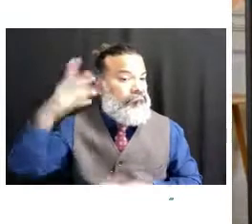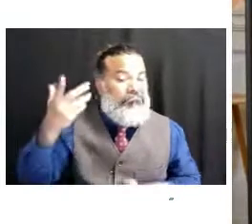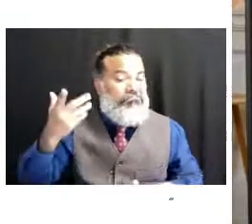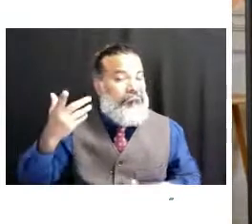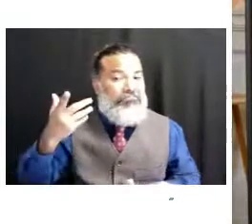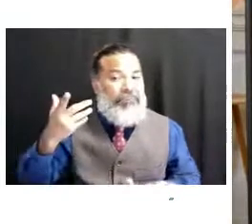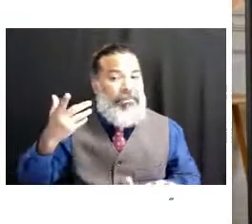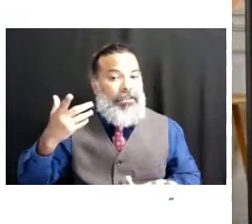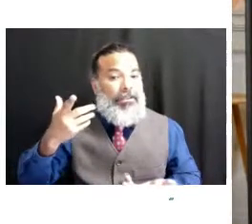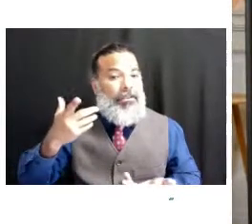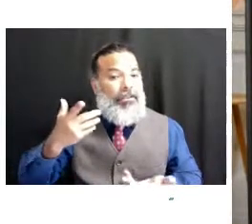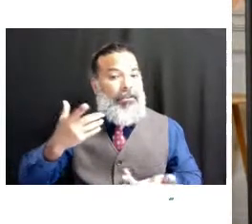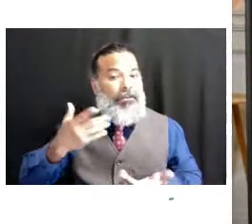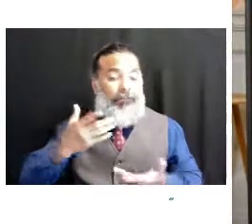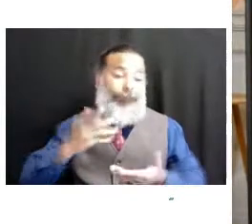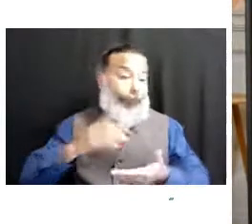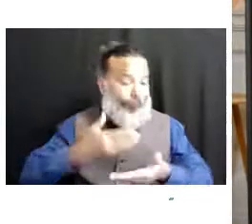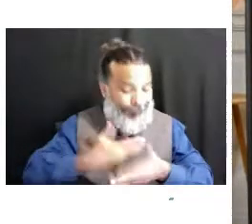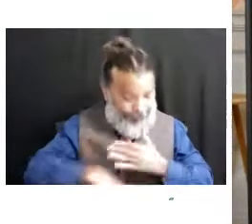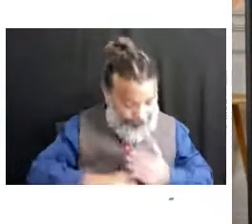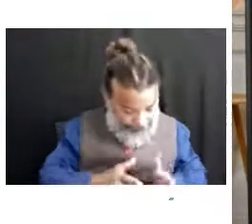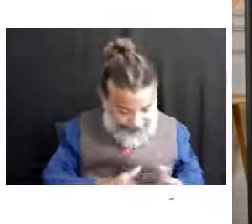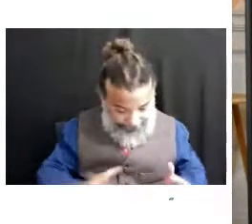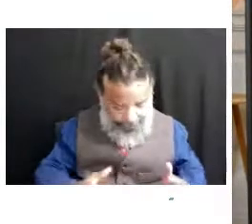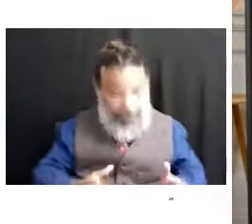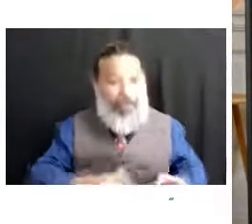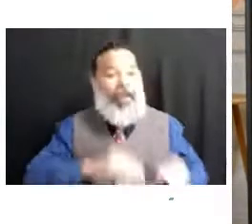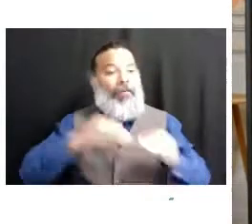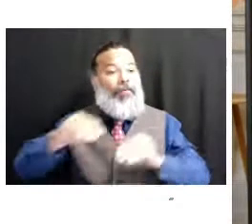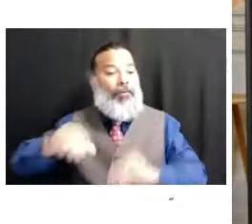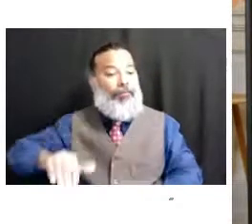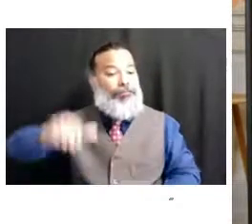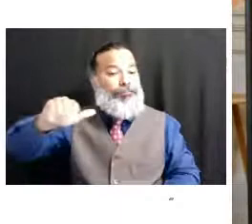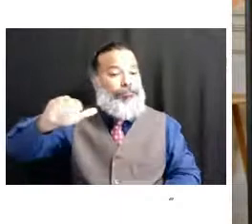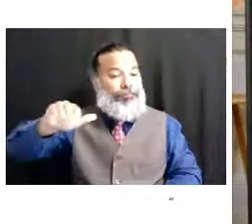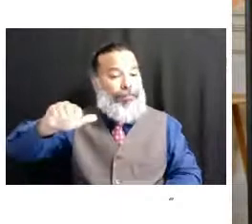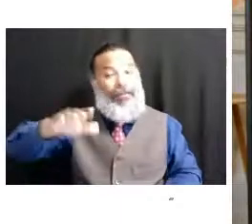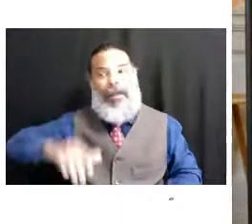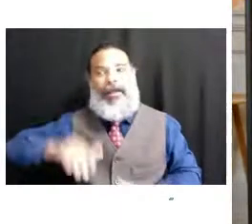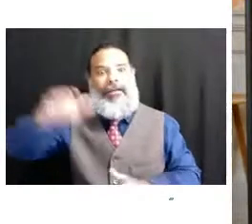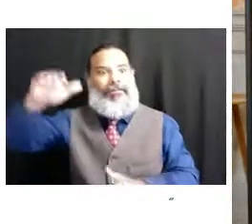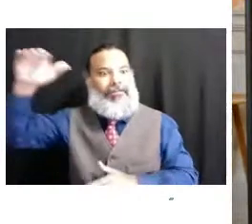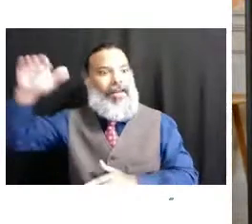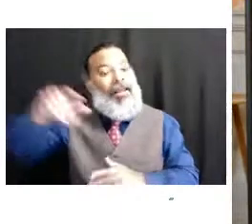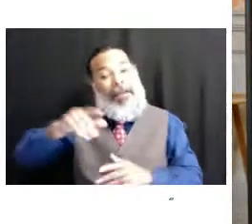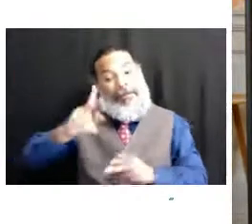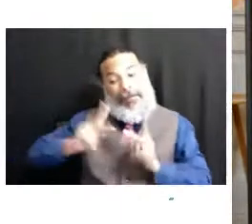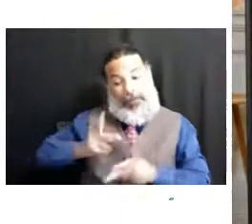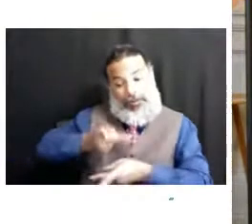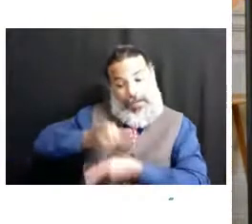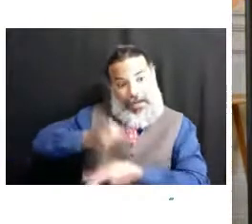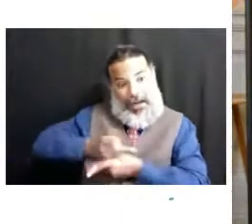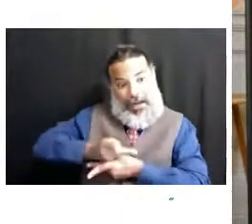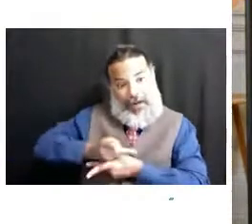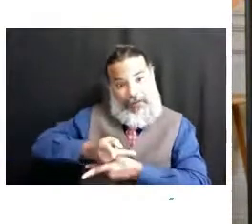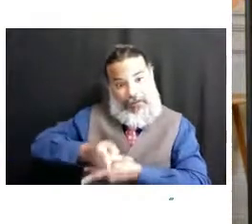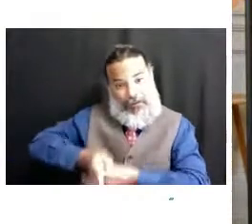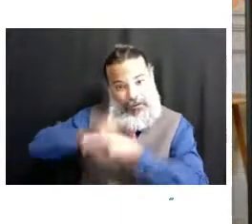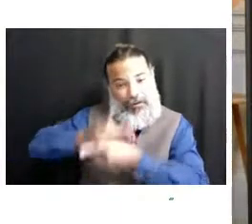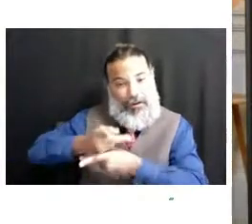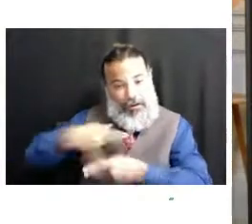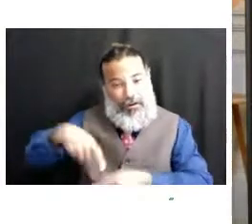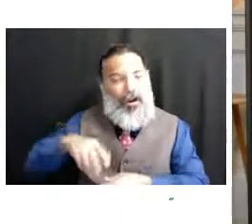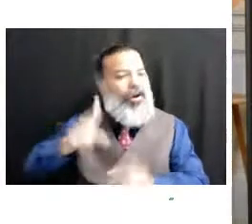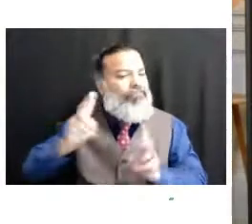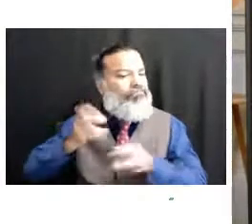in the infants, and then you move into the small children. And the people taking care of you and raising you are